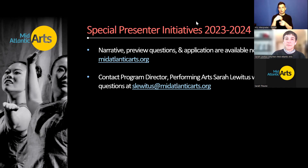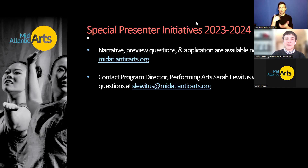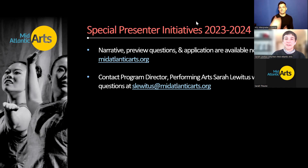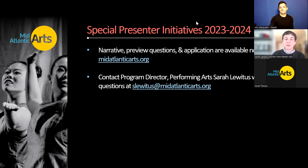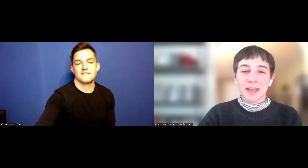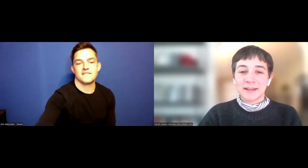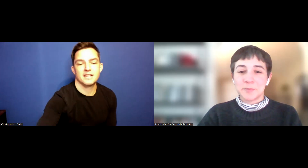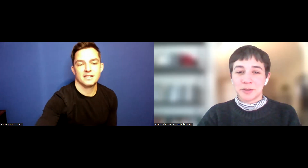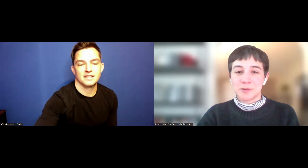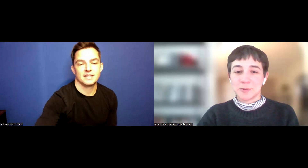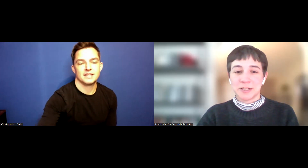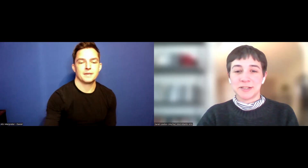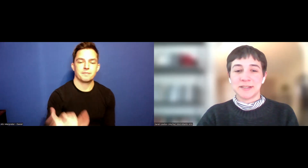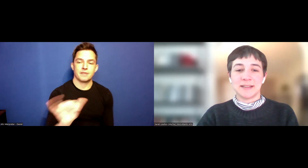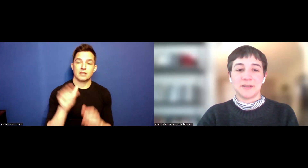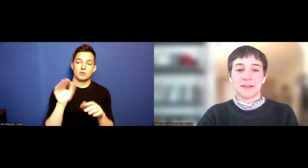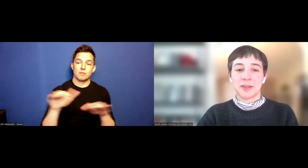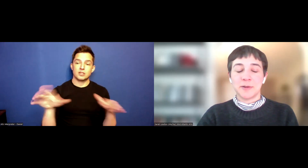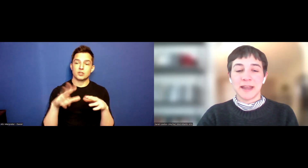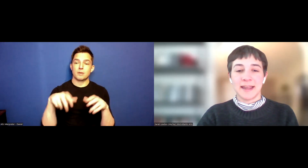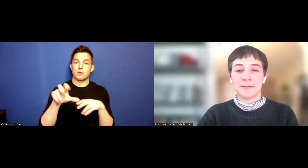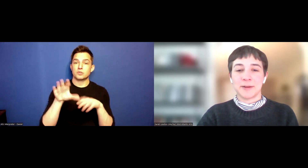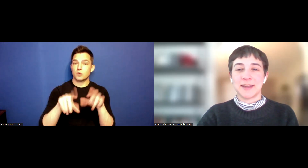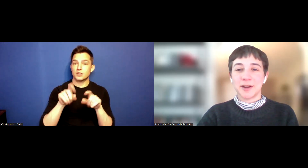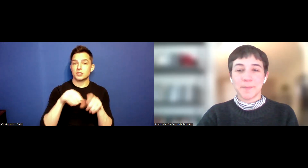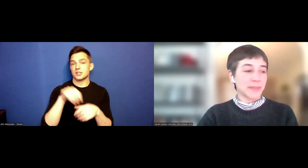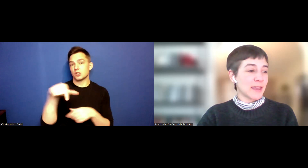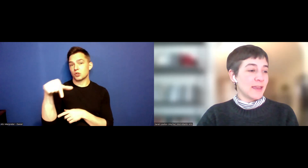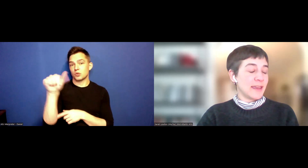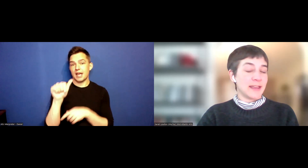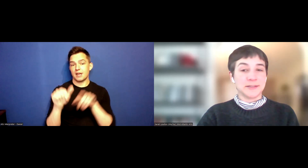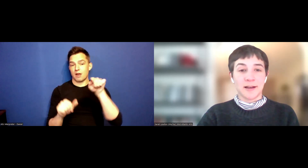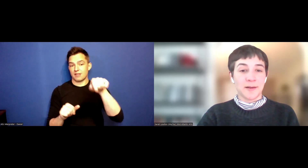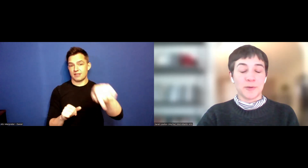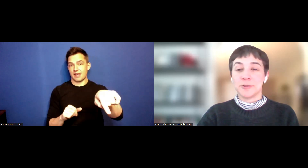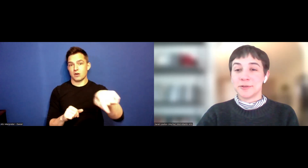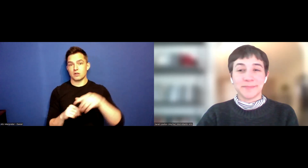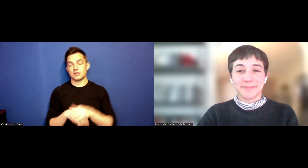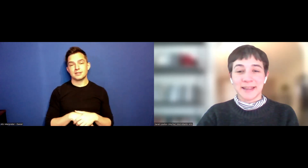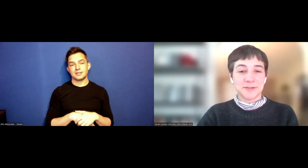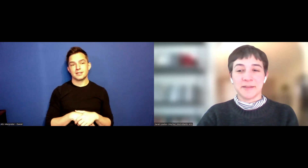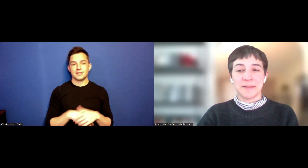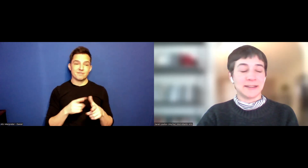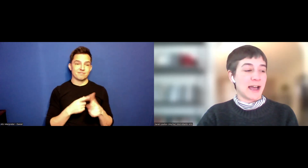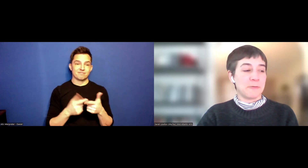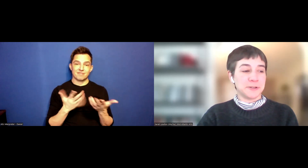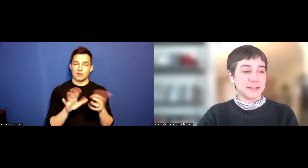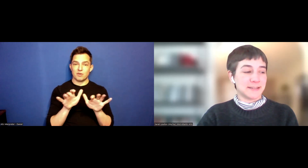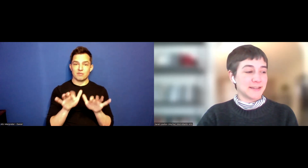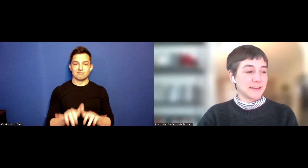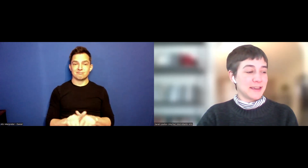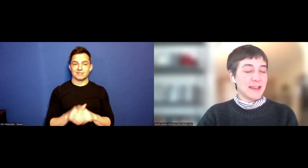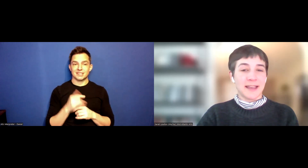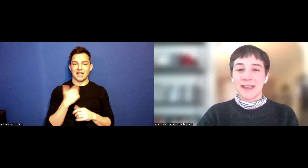As a reminder, you can put those questions in the Q&A right here, and we will answer them. And I will